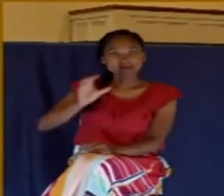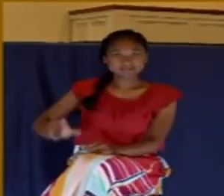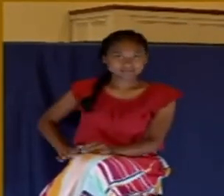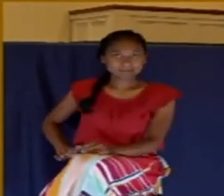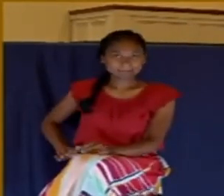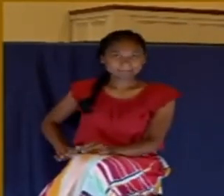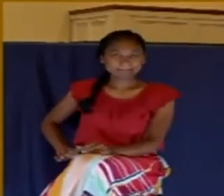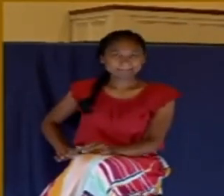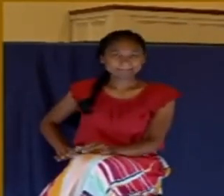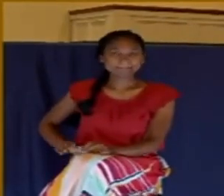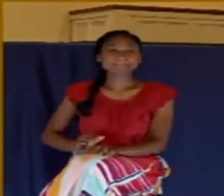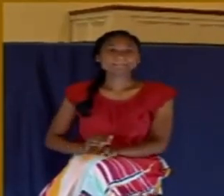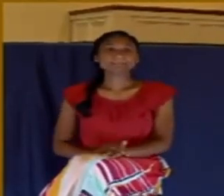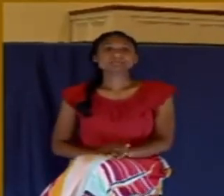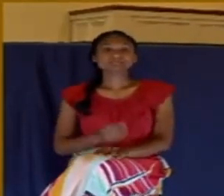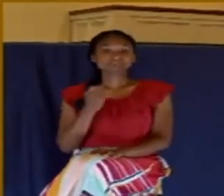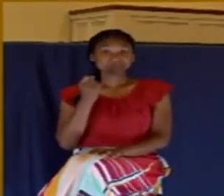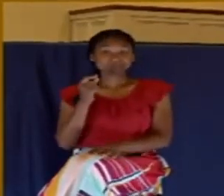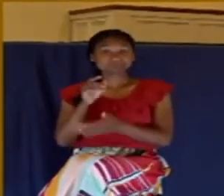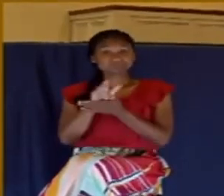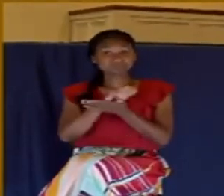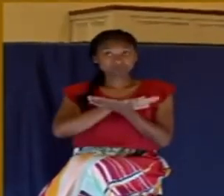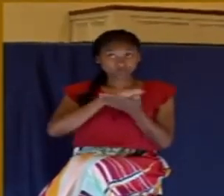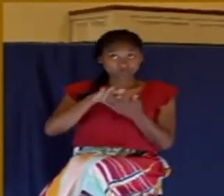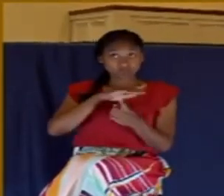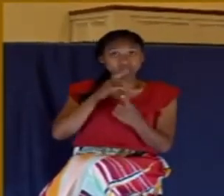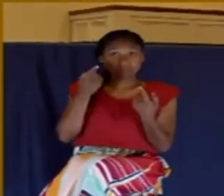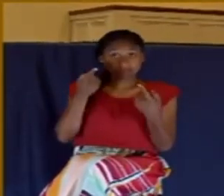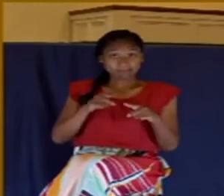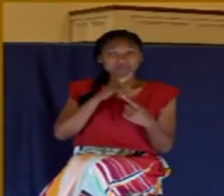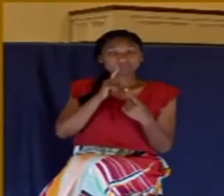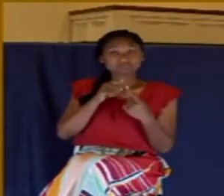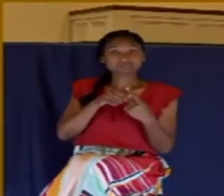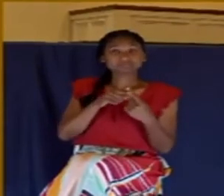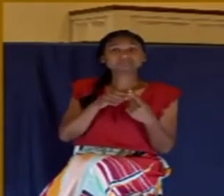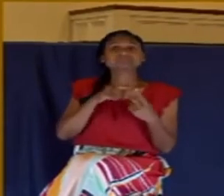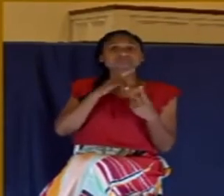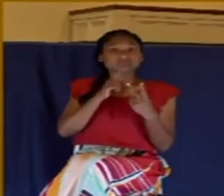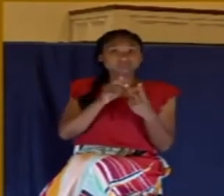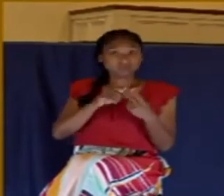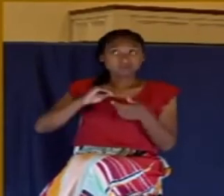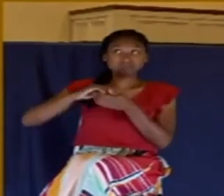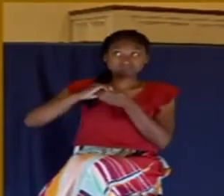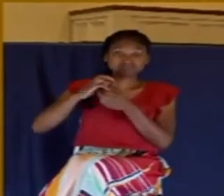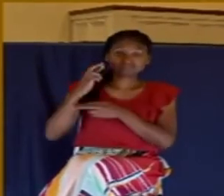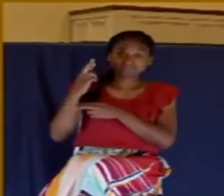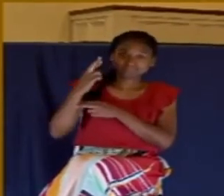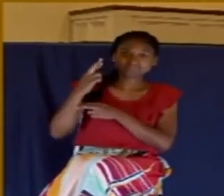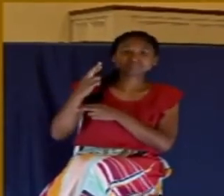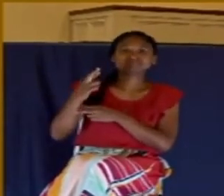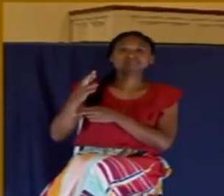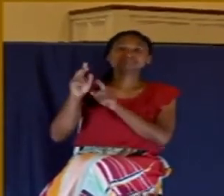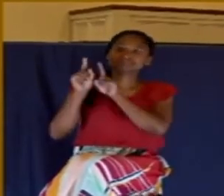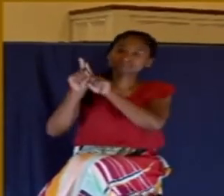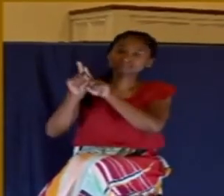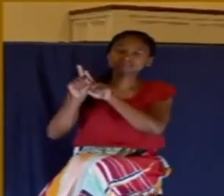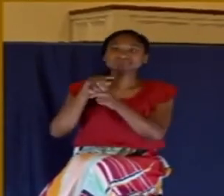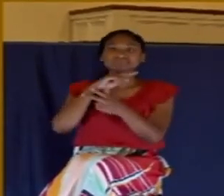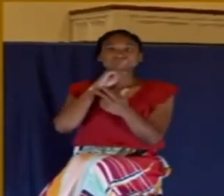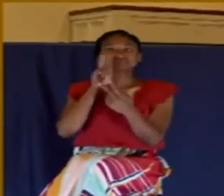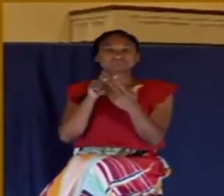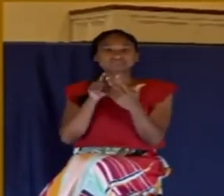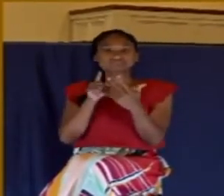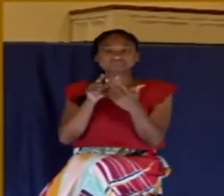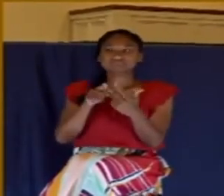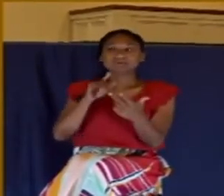comes through the fiery trial. There's partnership that comes through the fiery trial. But then there's also praise that